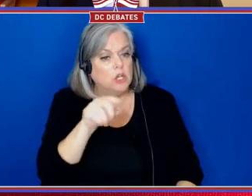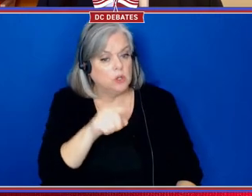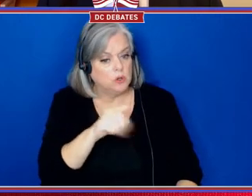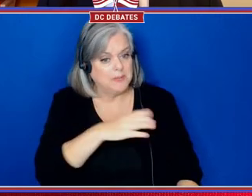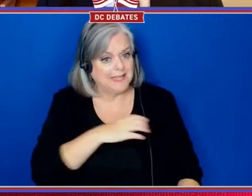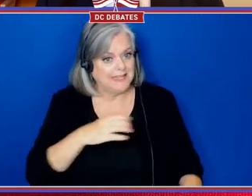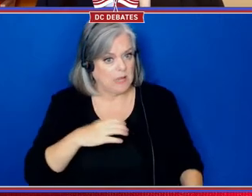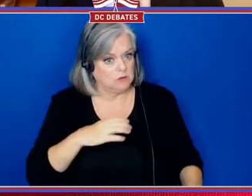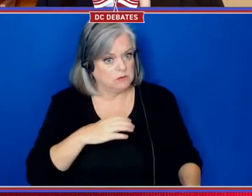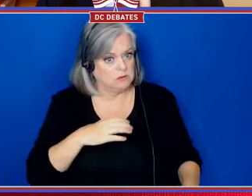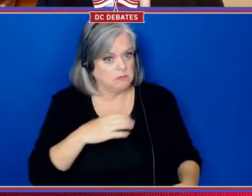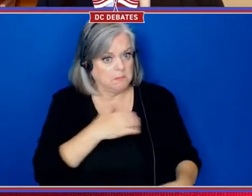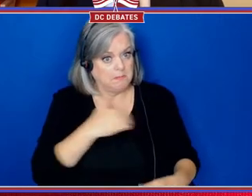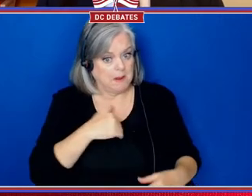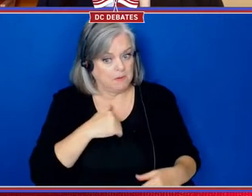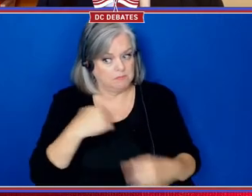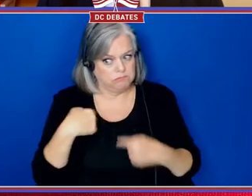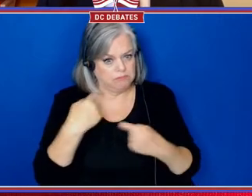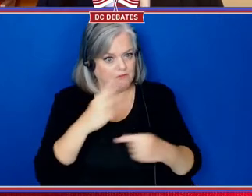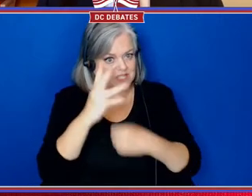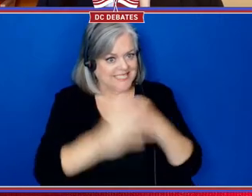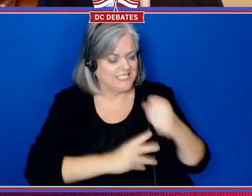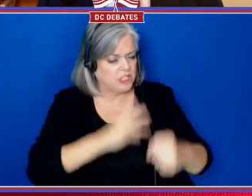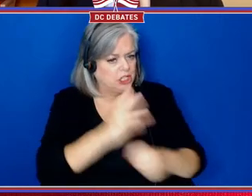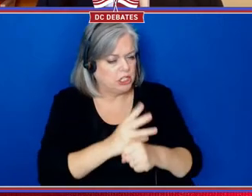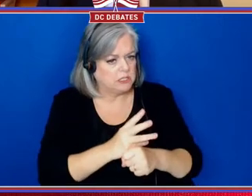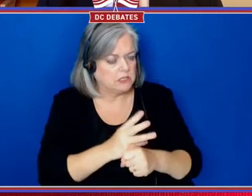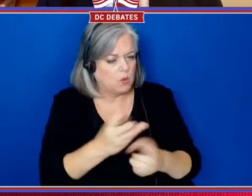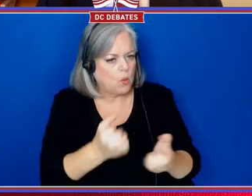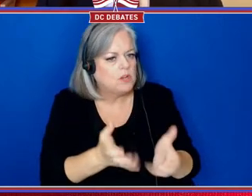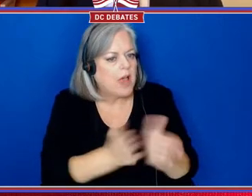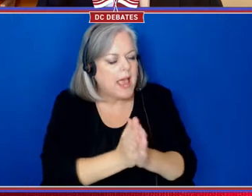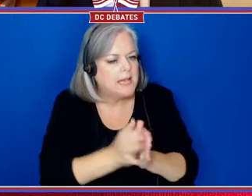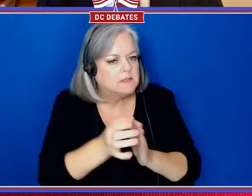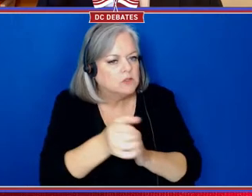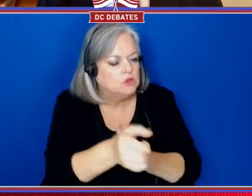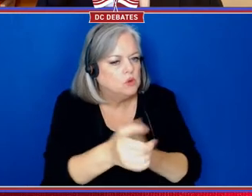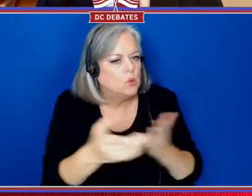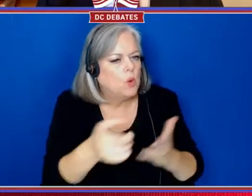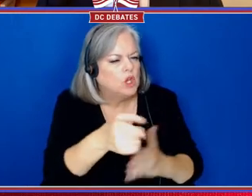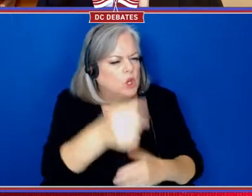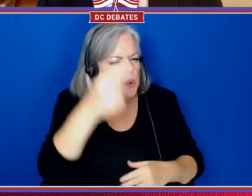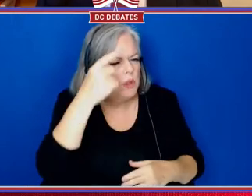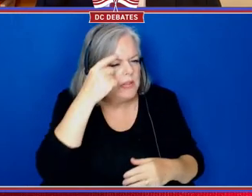want to ask him, what does he think he can do more effectively as a